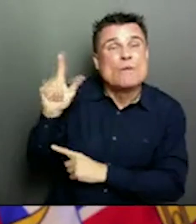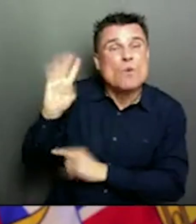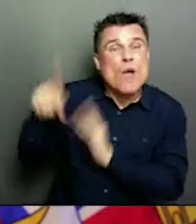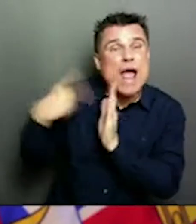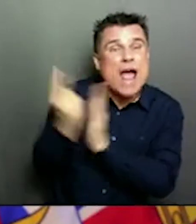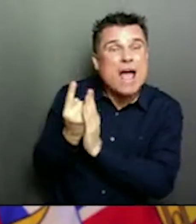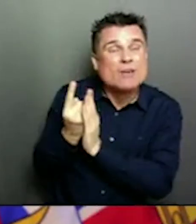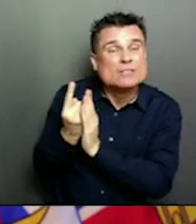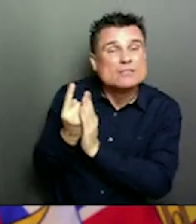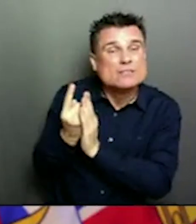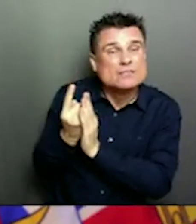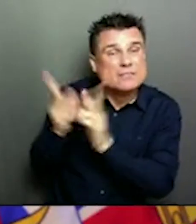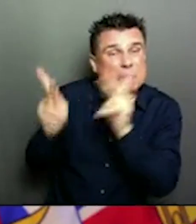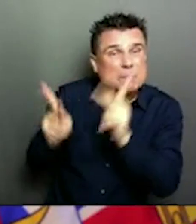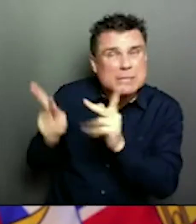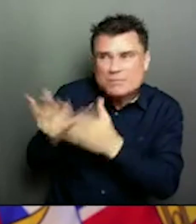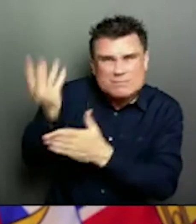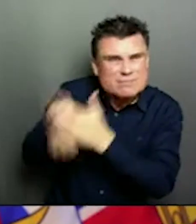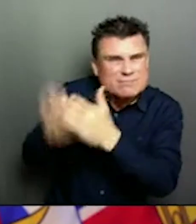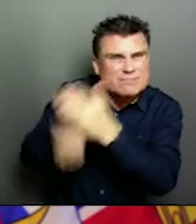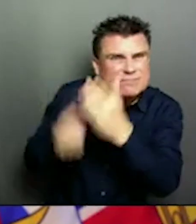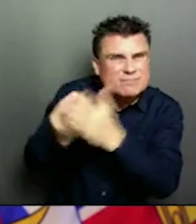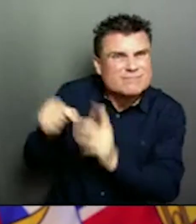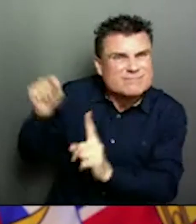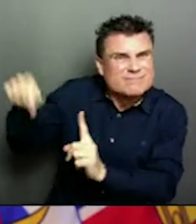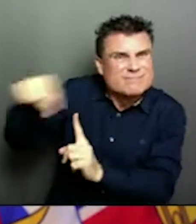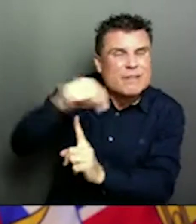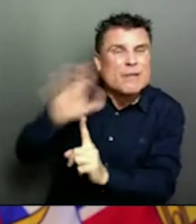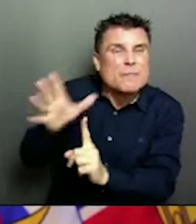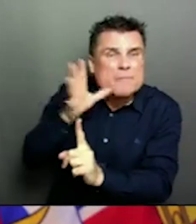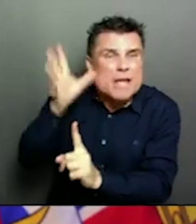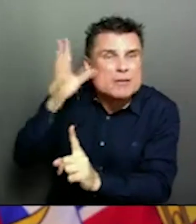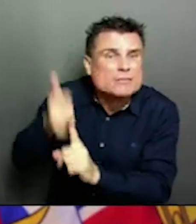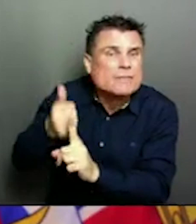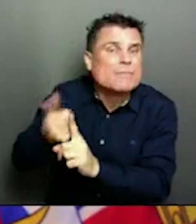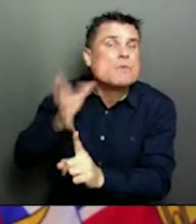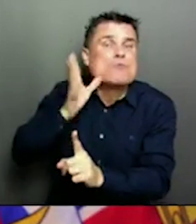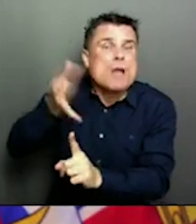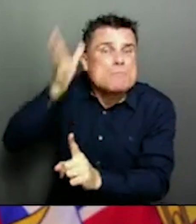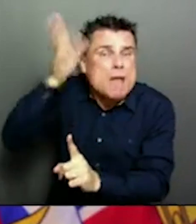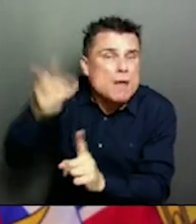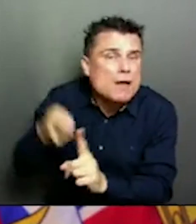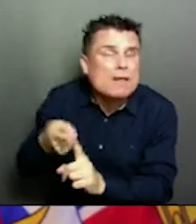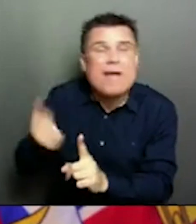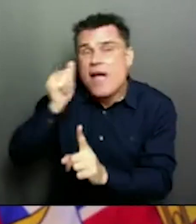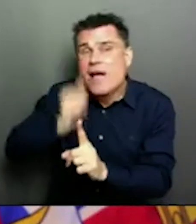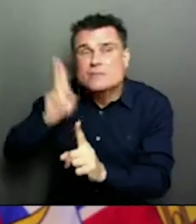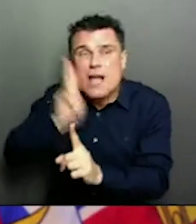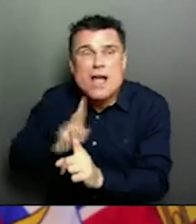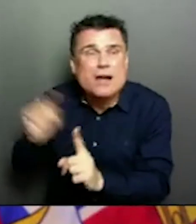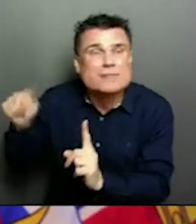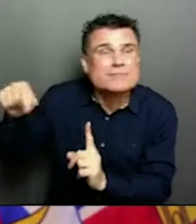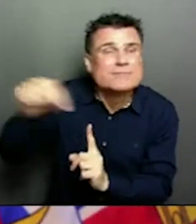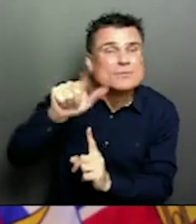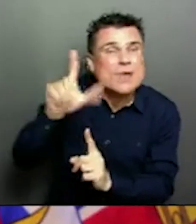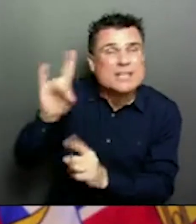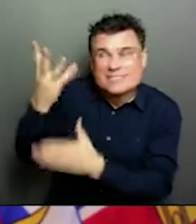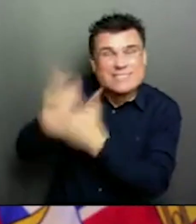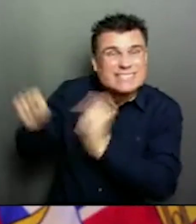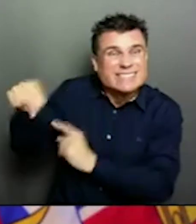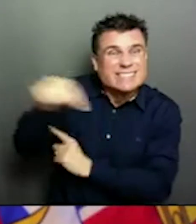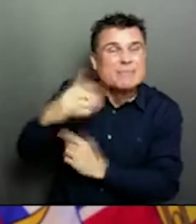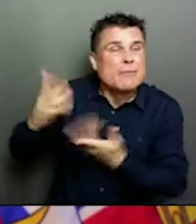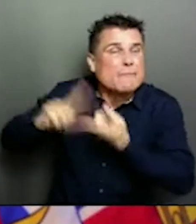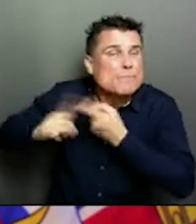aunts, uncles, friends. We still have a long way to go before we can have the confidence that